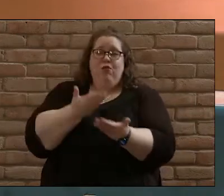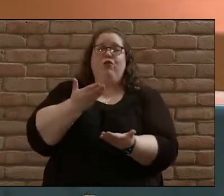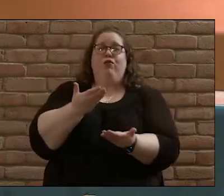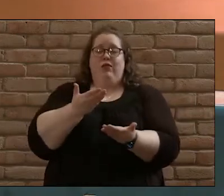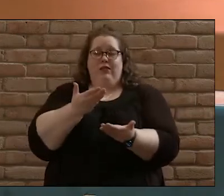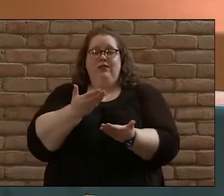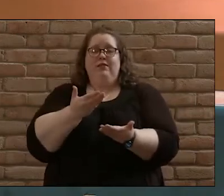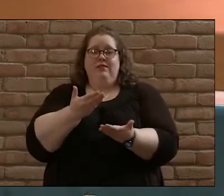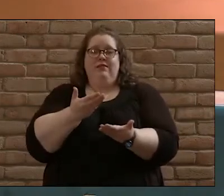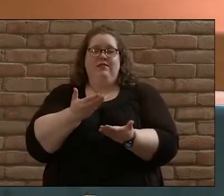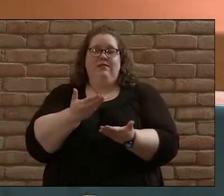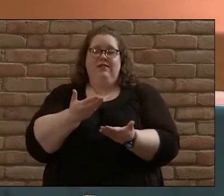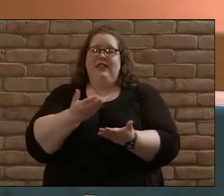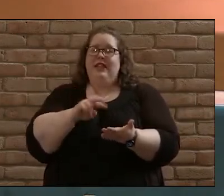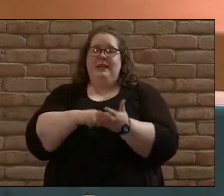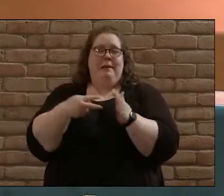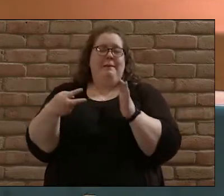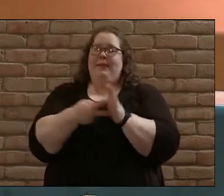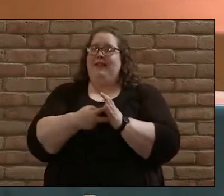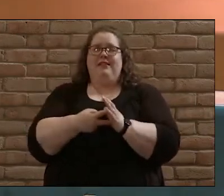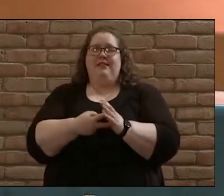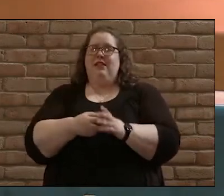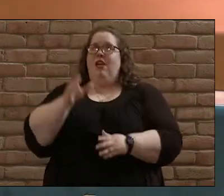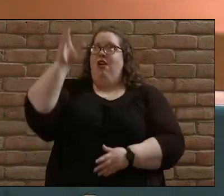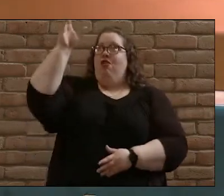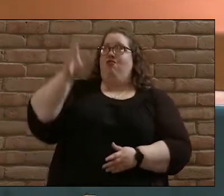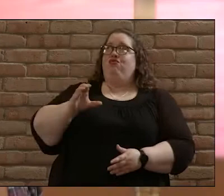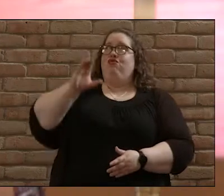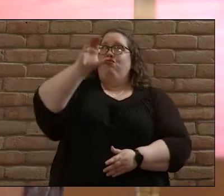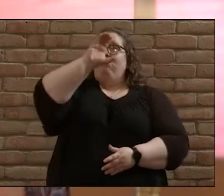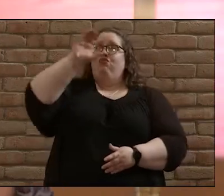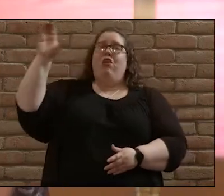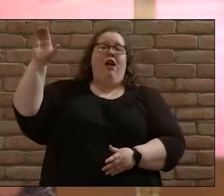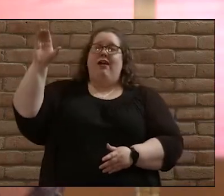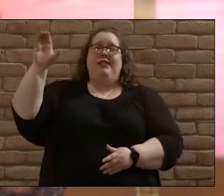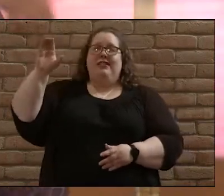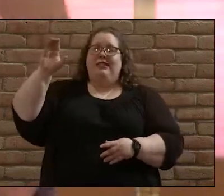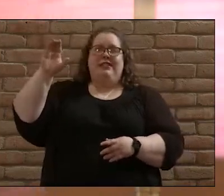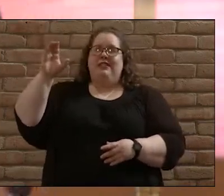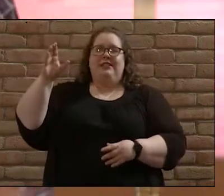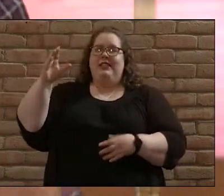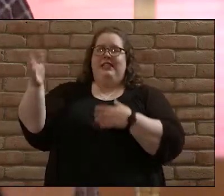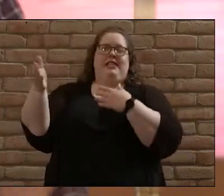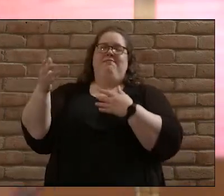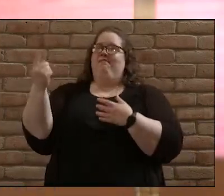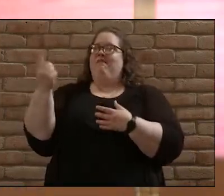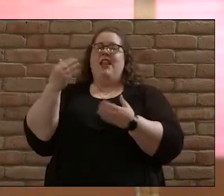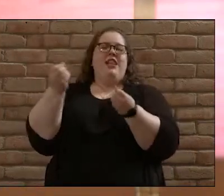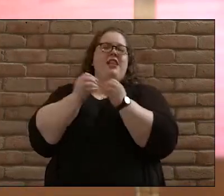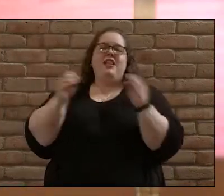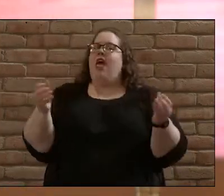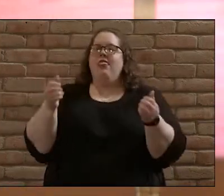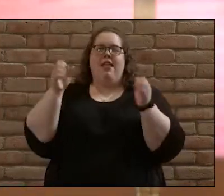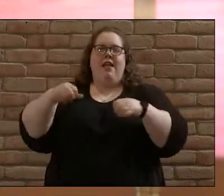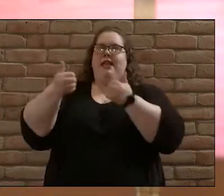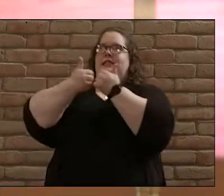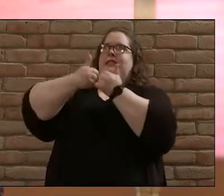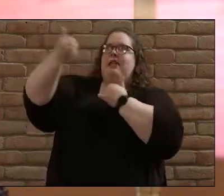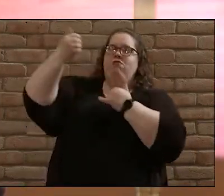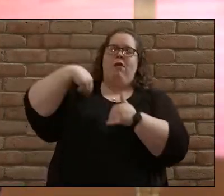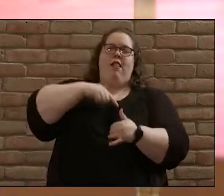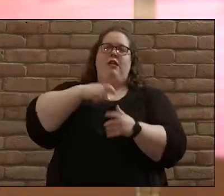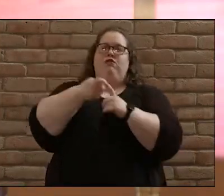that not even a cross can separate us from the life and the blessings and the